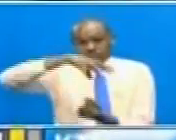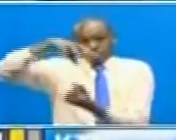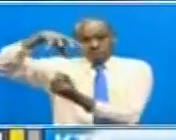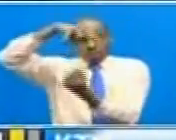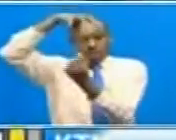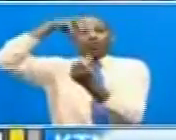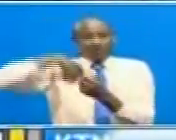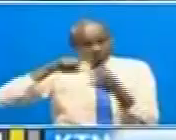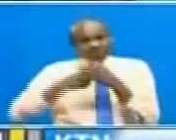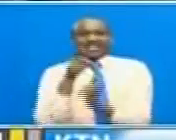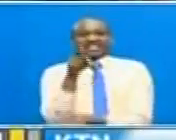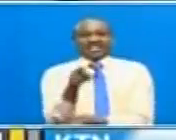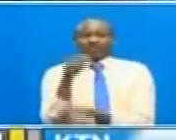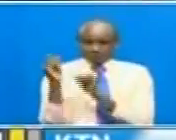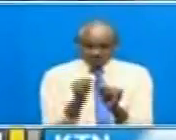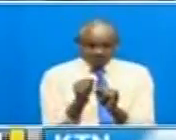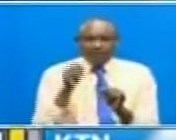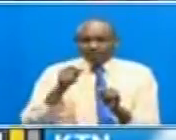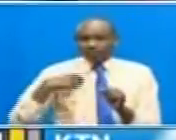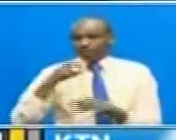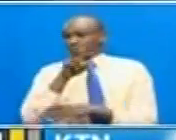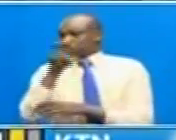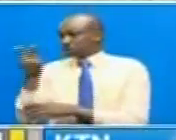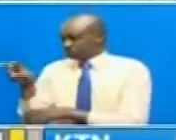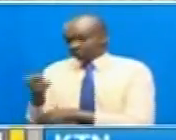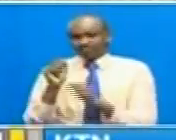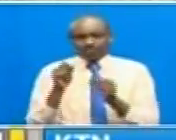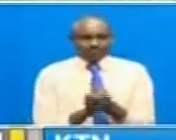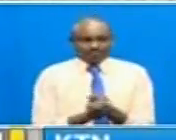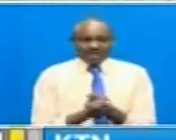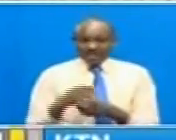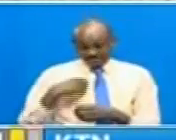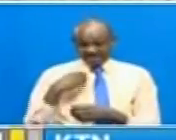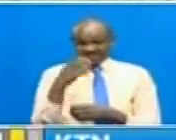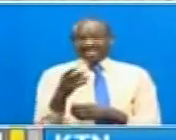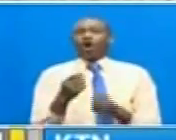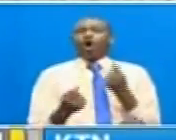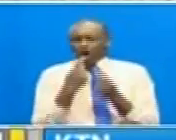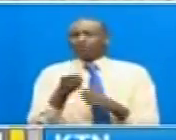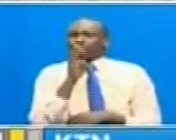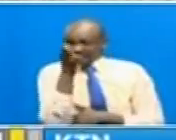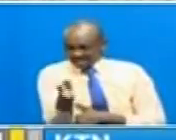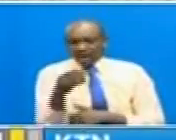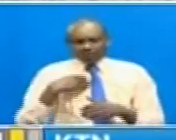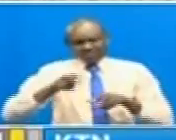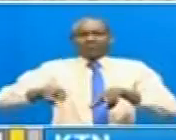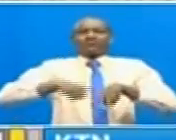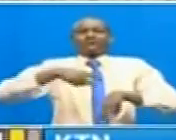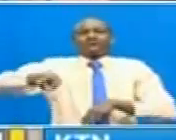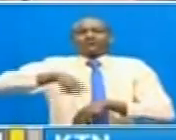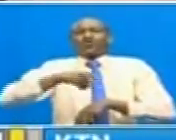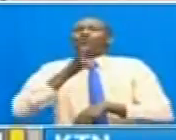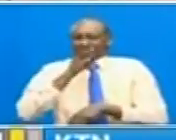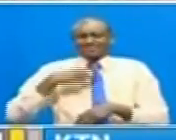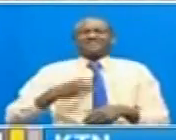for tourists to capture the scenic views. Sitting in, I didn't go fully in the hot springs, but sitting on the edge with my legs in the nice warm